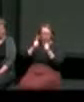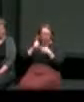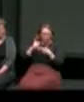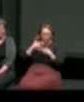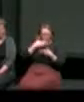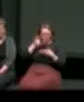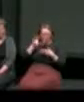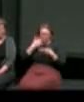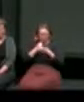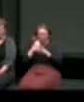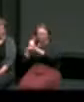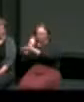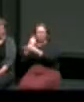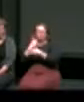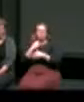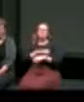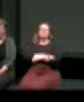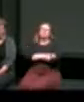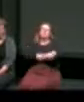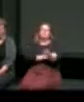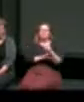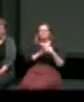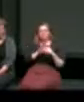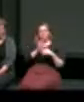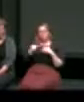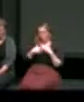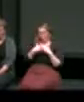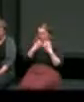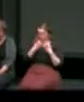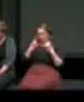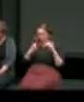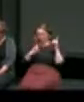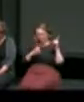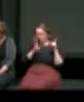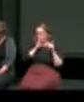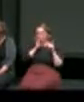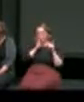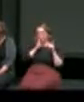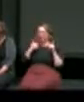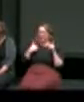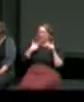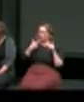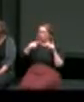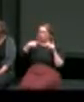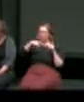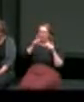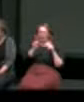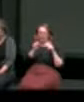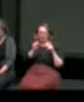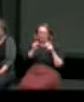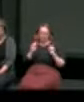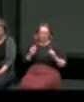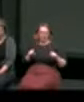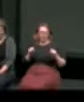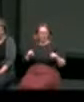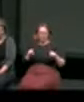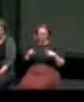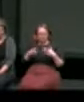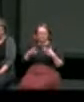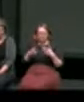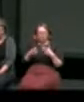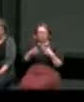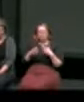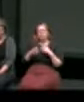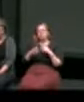can. All our equipment out on the water has GPS capabilities, so